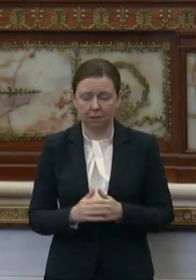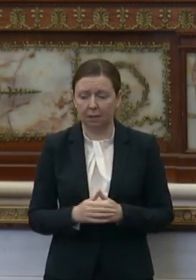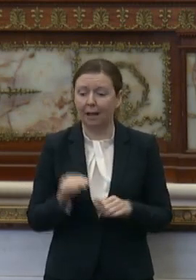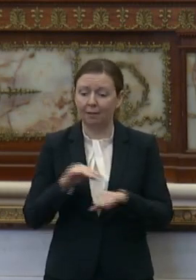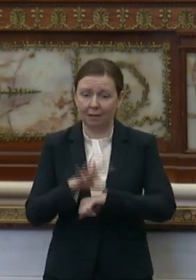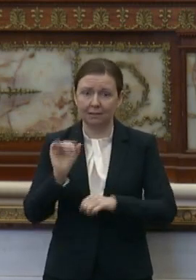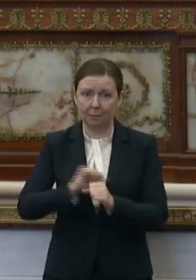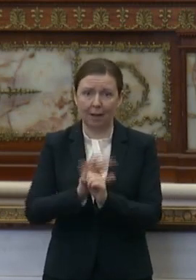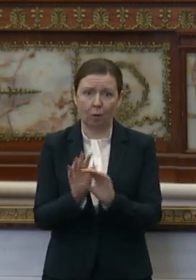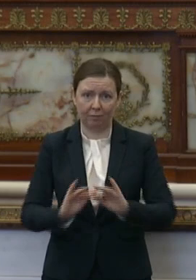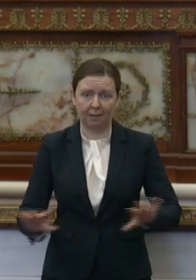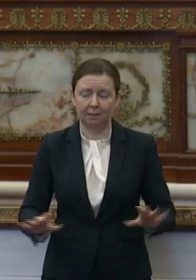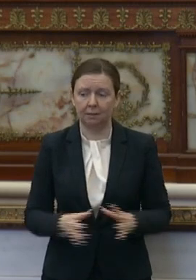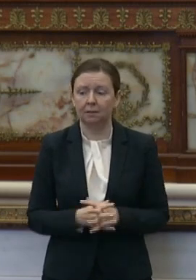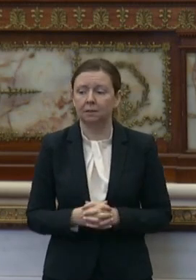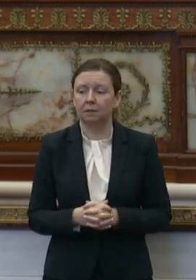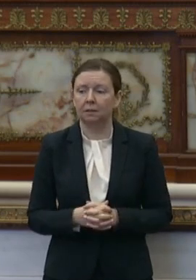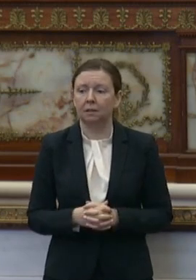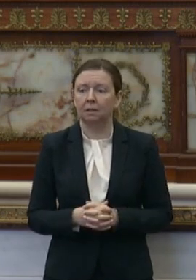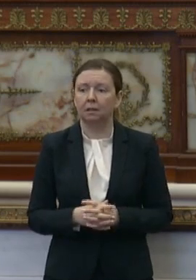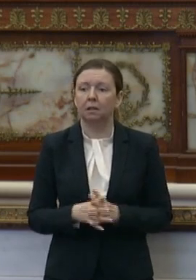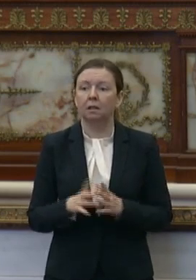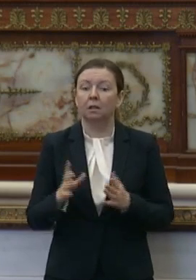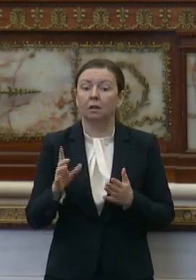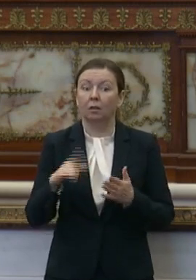affected by COVID-19.